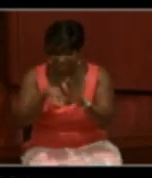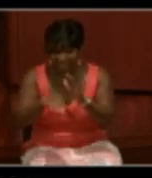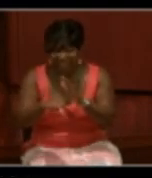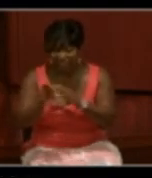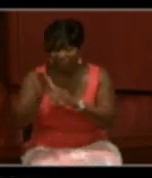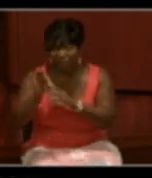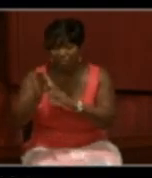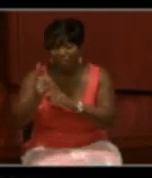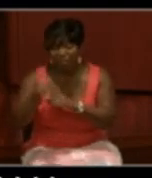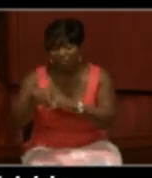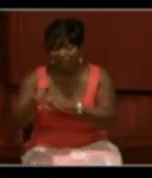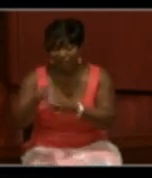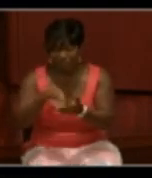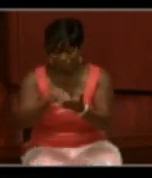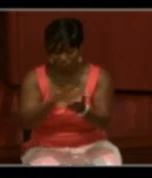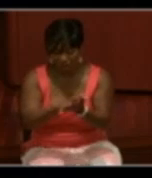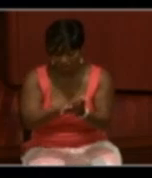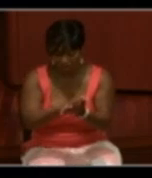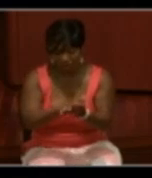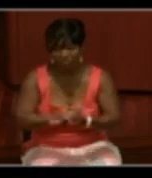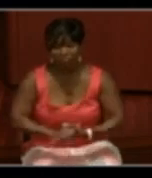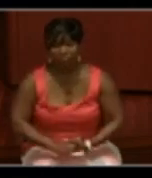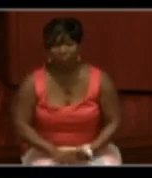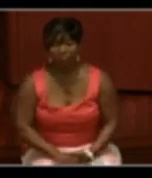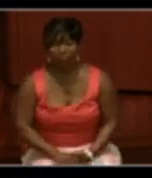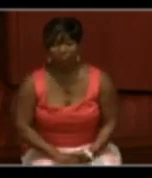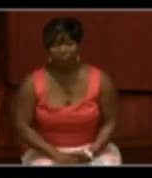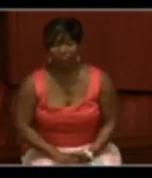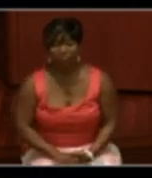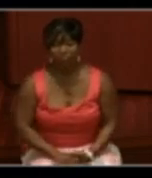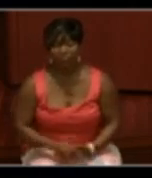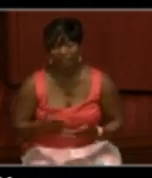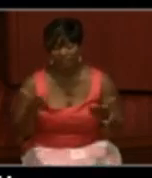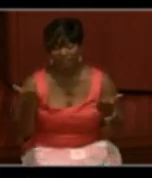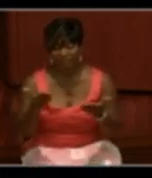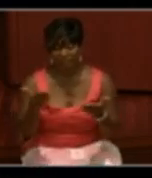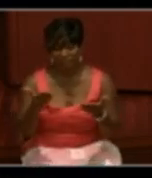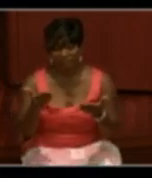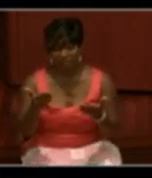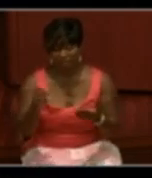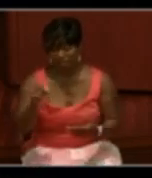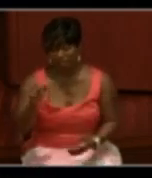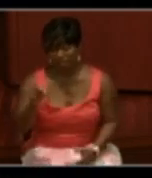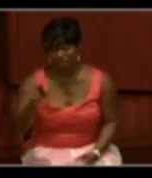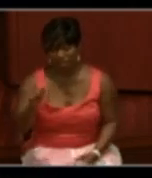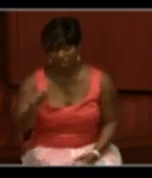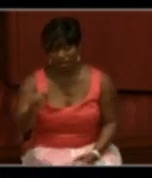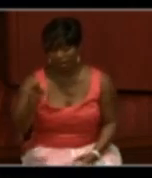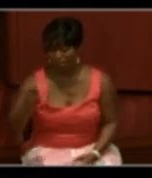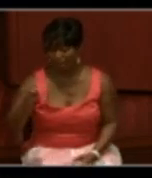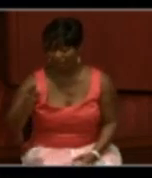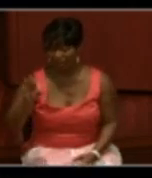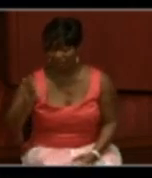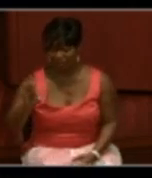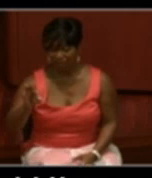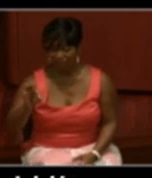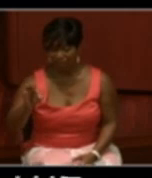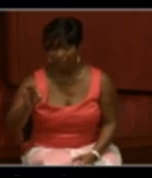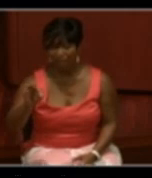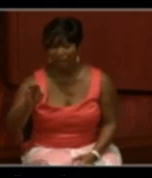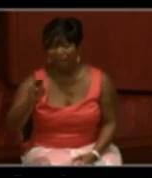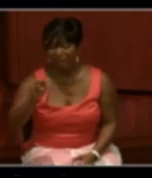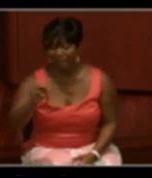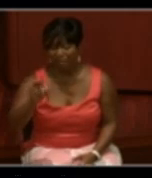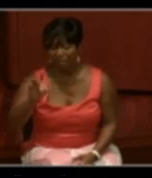records? Okay, here at the National Archives, microfilm publication M816 has the registers